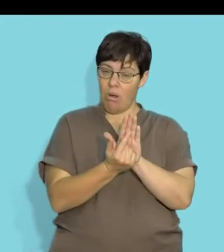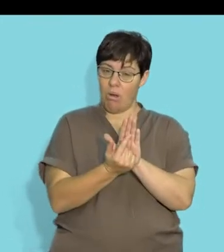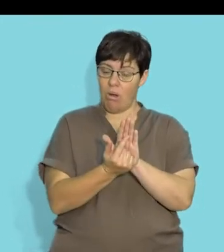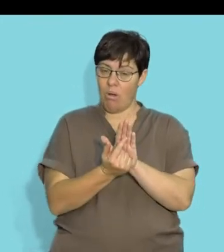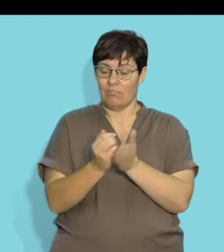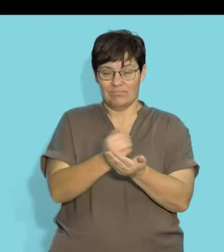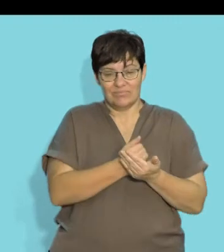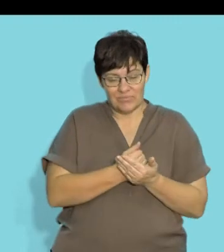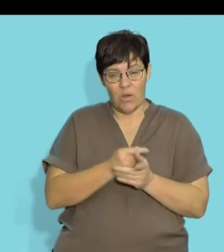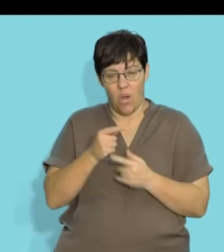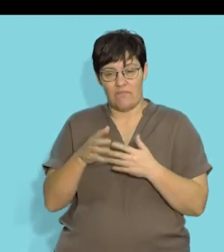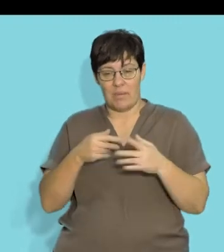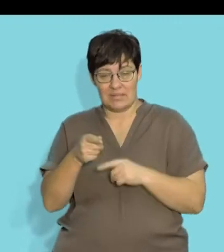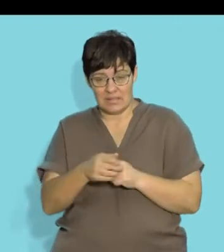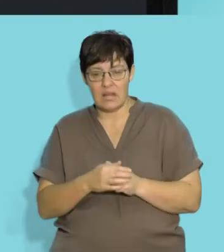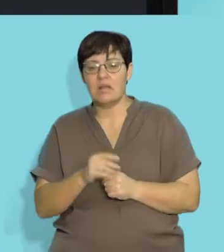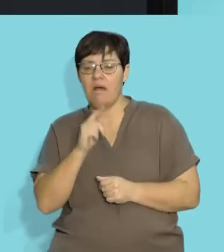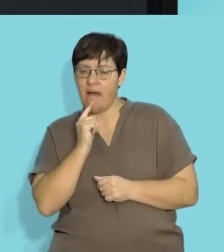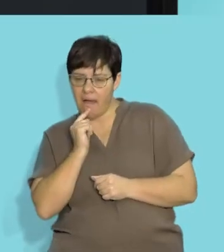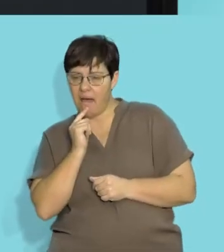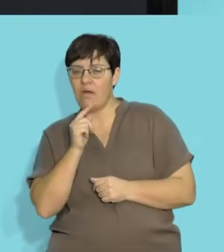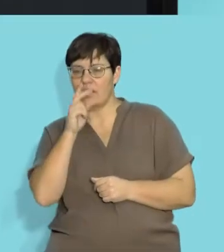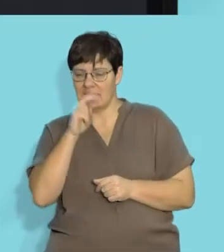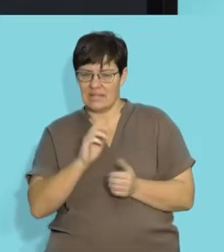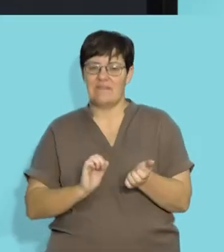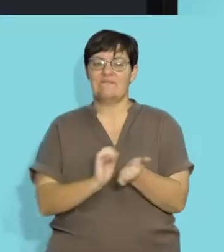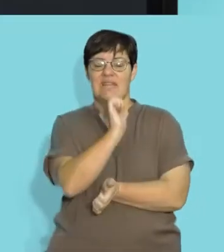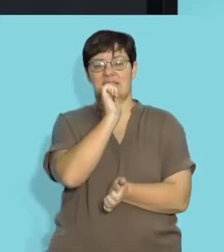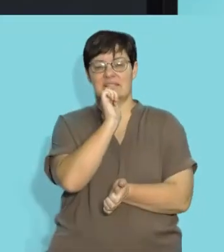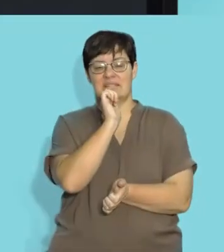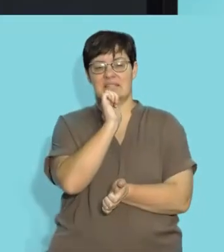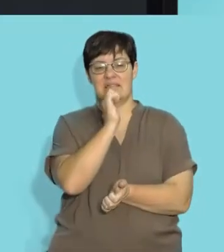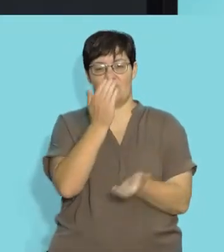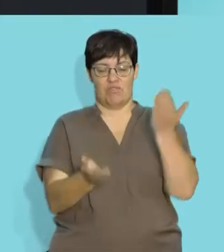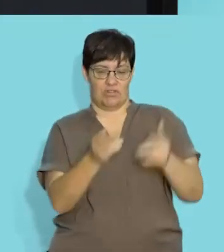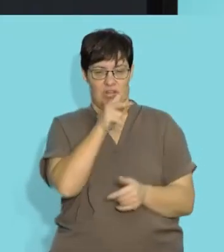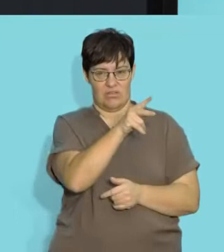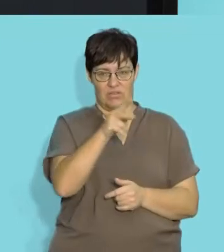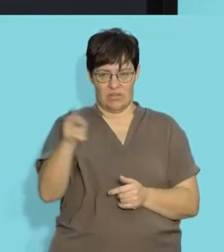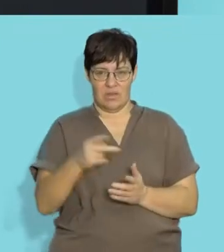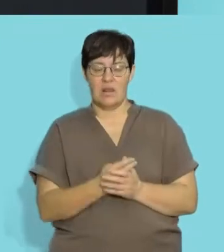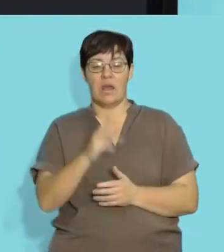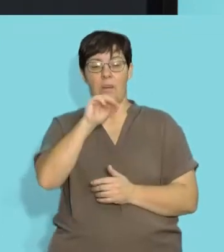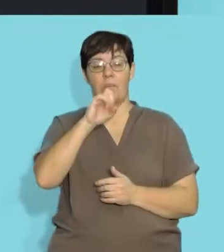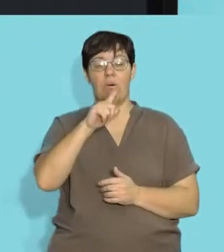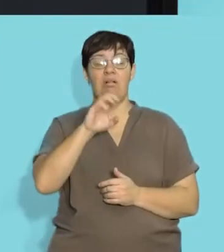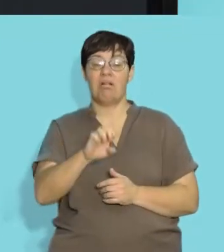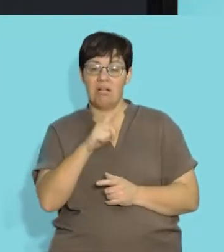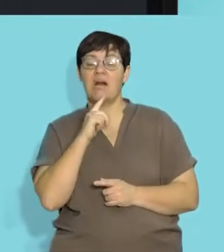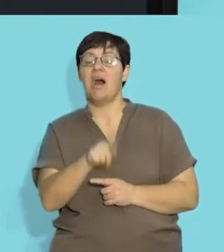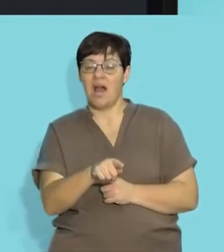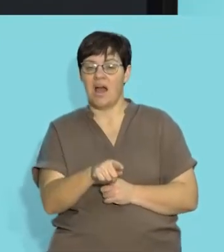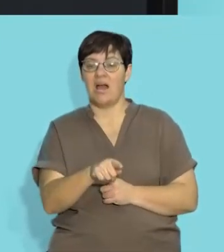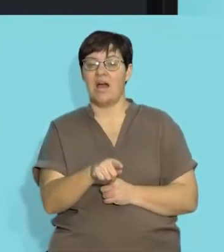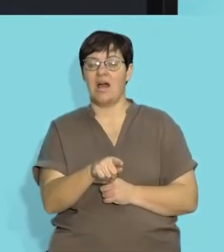that these substances, they actually react in fixed ratios, and we talk about the mole as the SI unit of quantity of